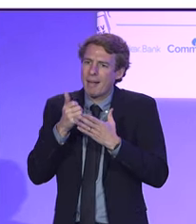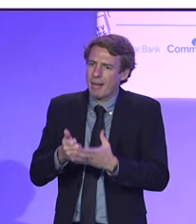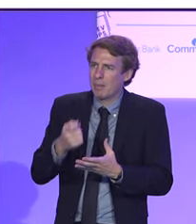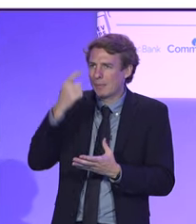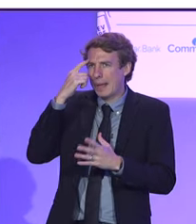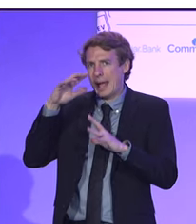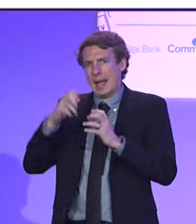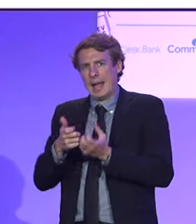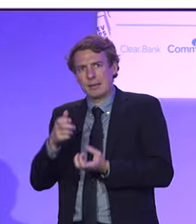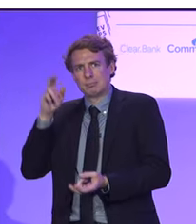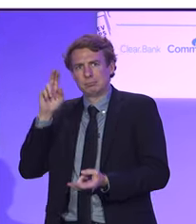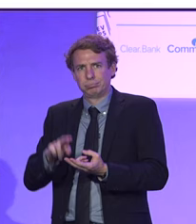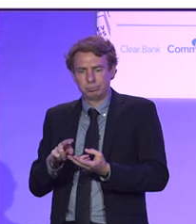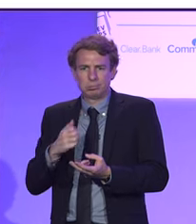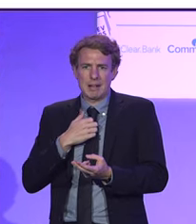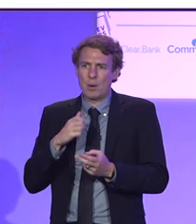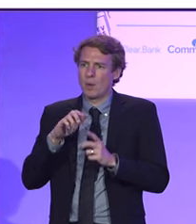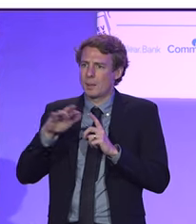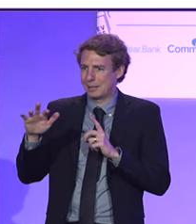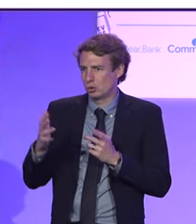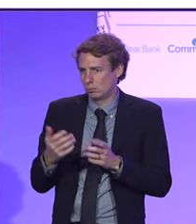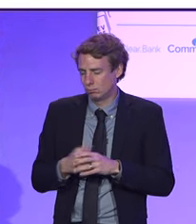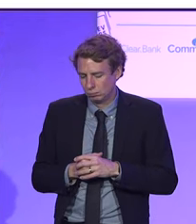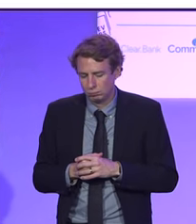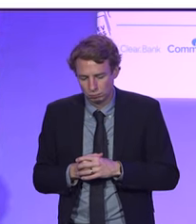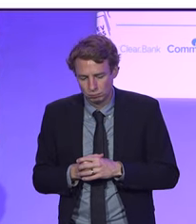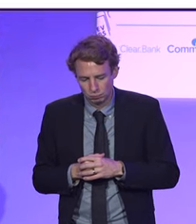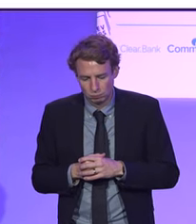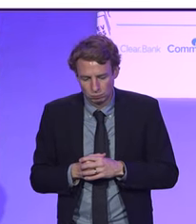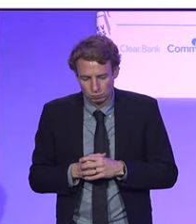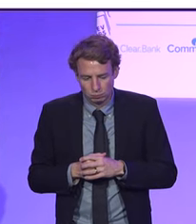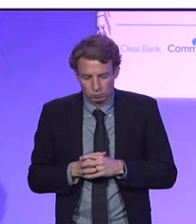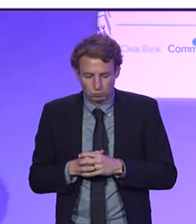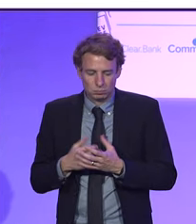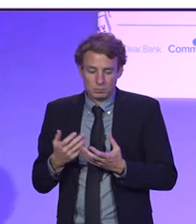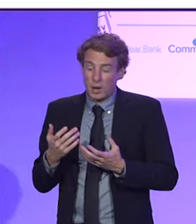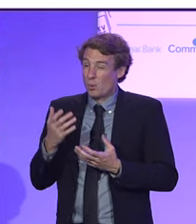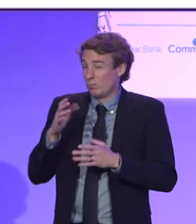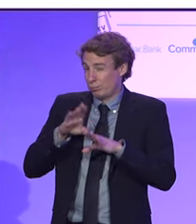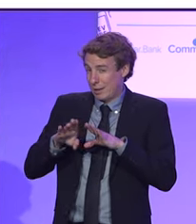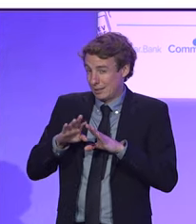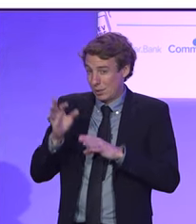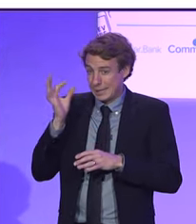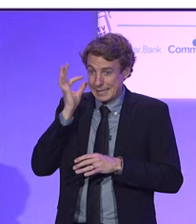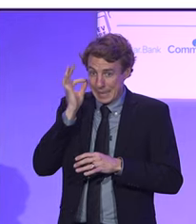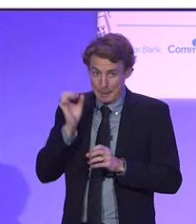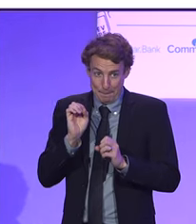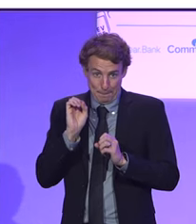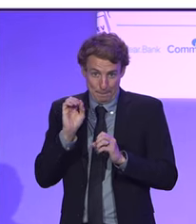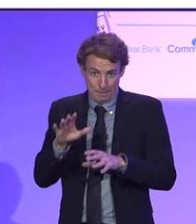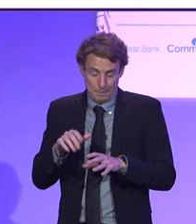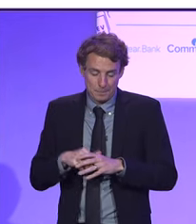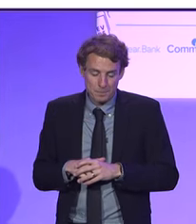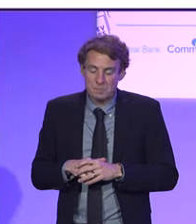that we built. So here I'm going to talk about practical tips. So if you use the